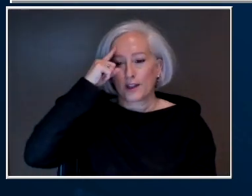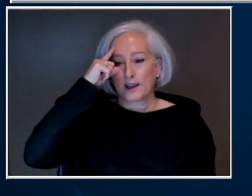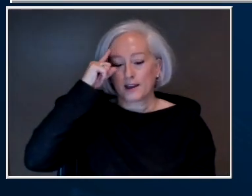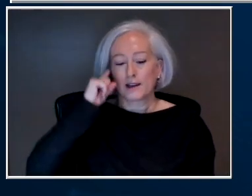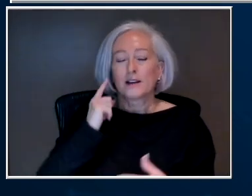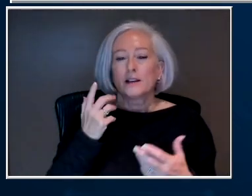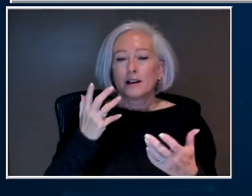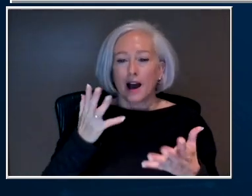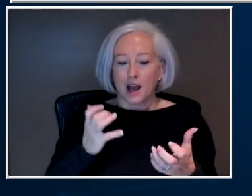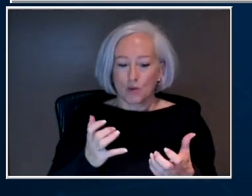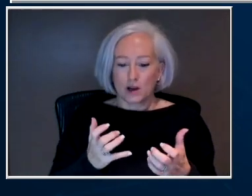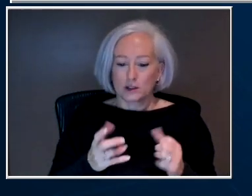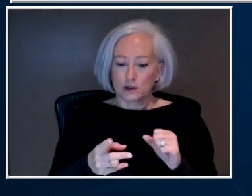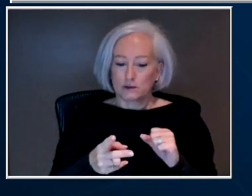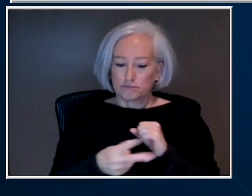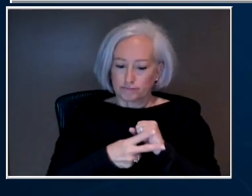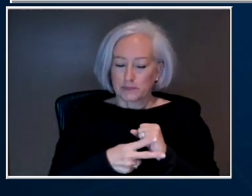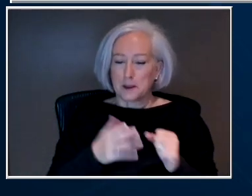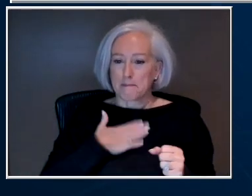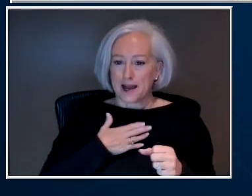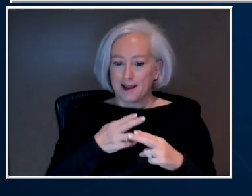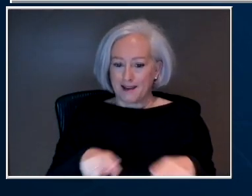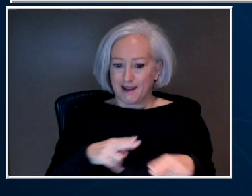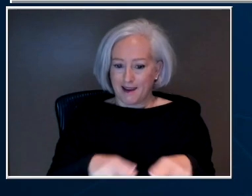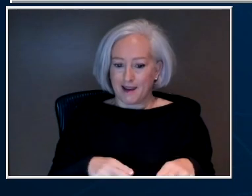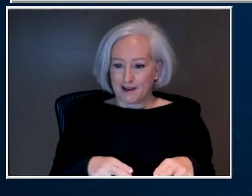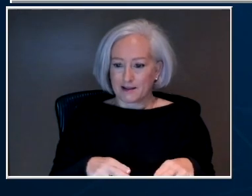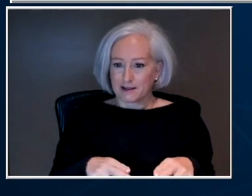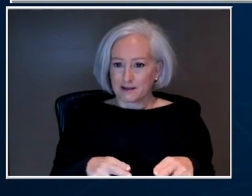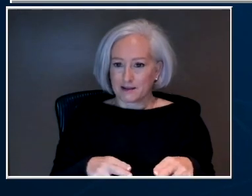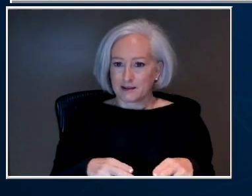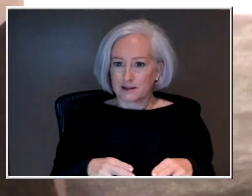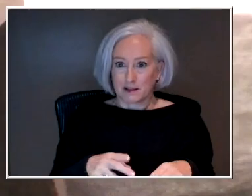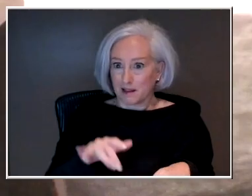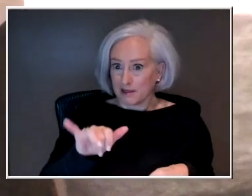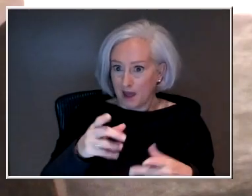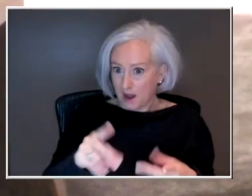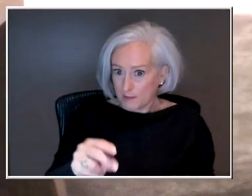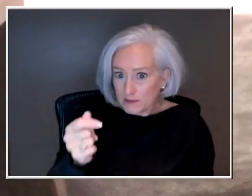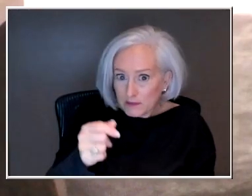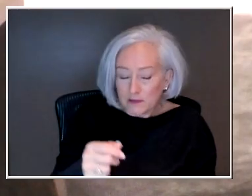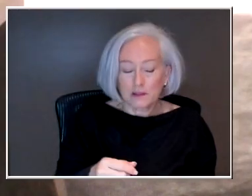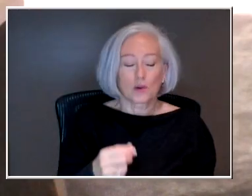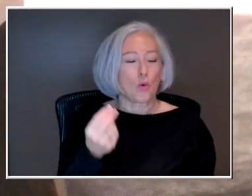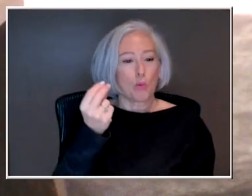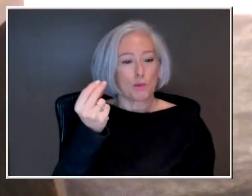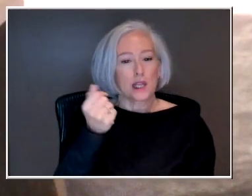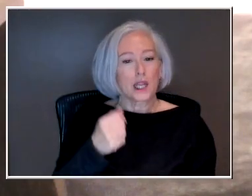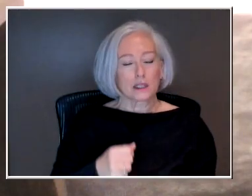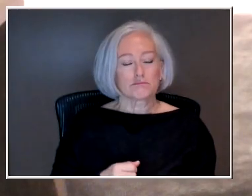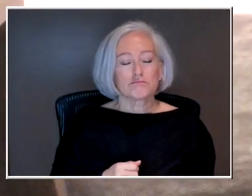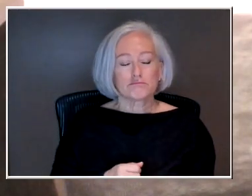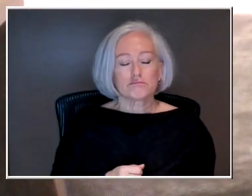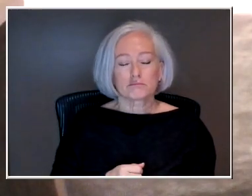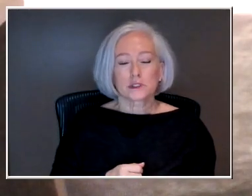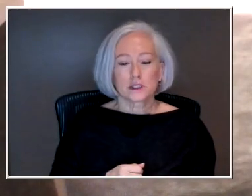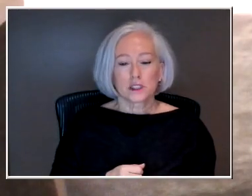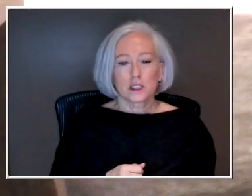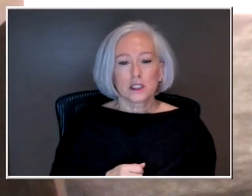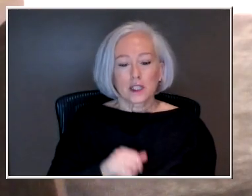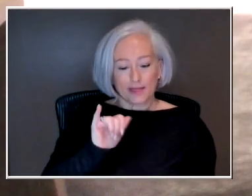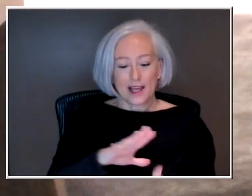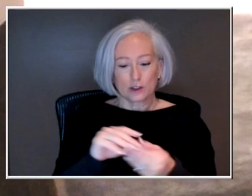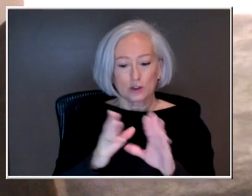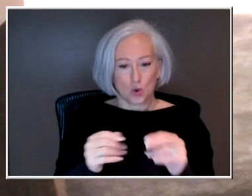preservation even brought up? Was that pretty soon on? Yeah, it was immediate. Like the story